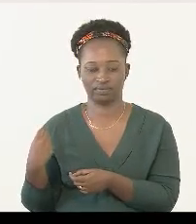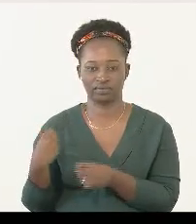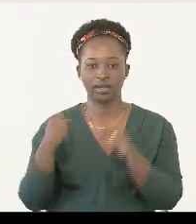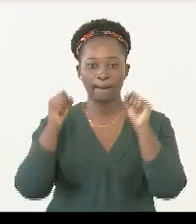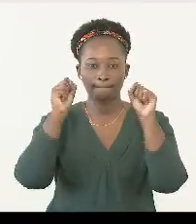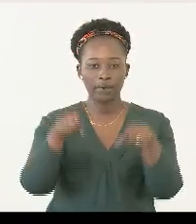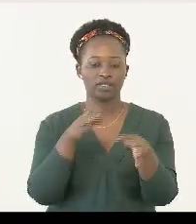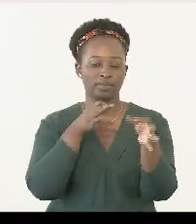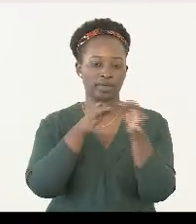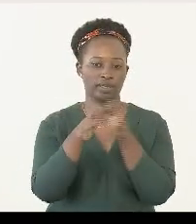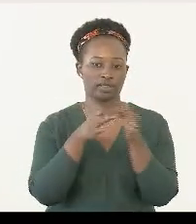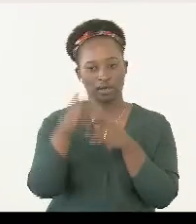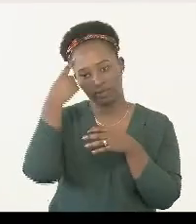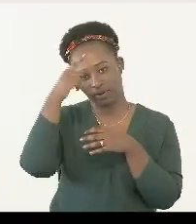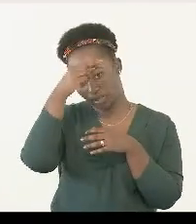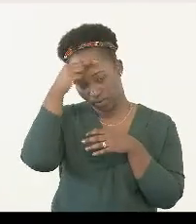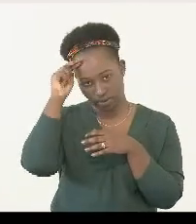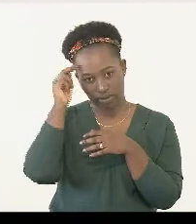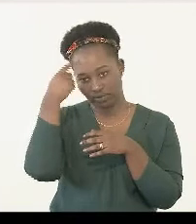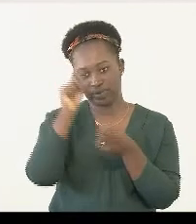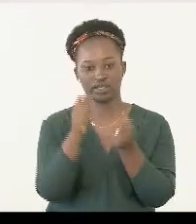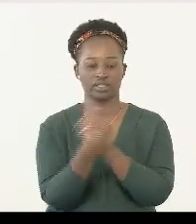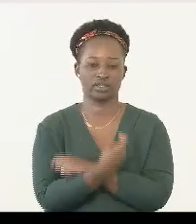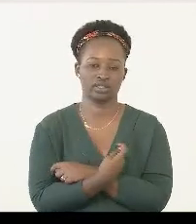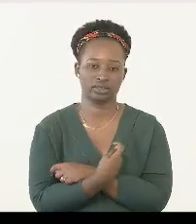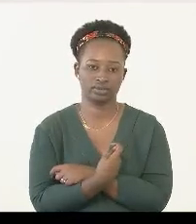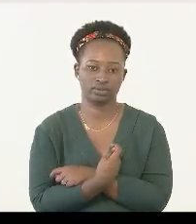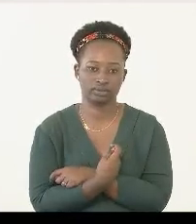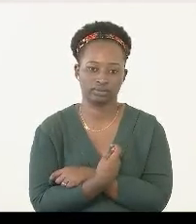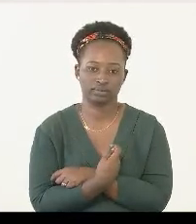possible explanations for the reasons for the change.